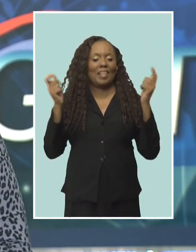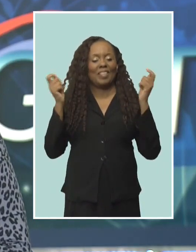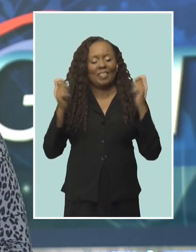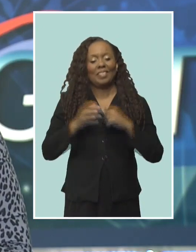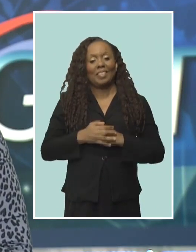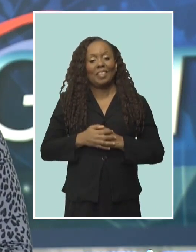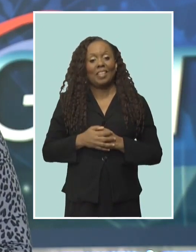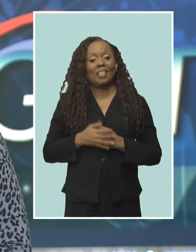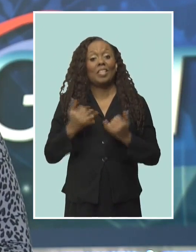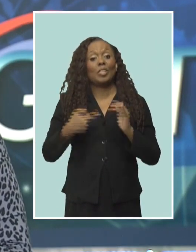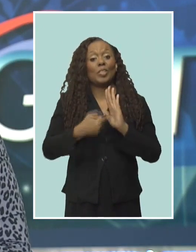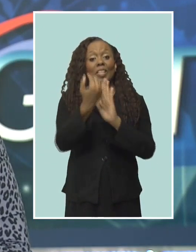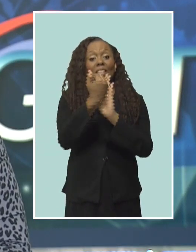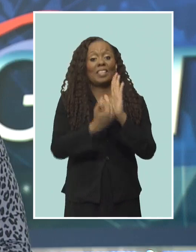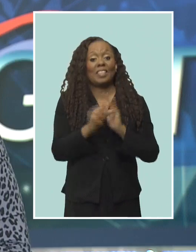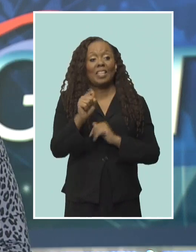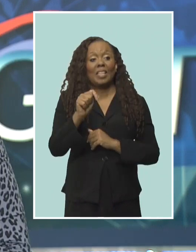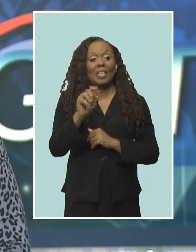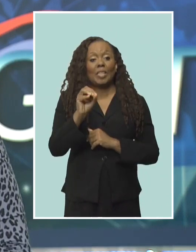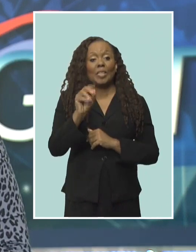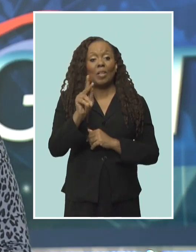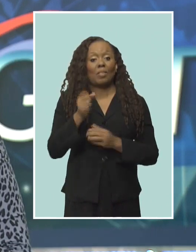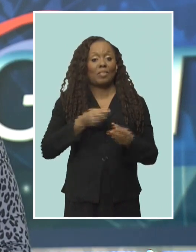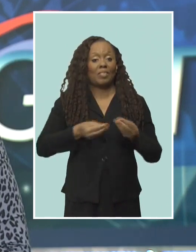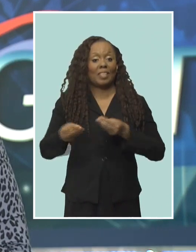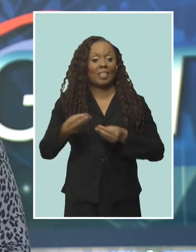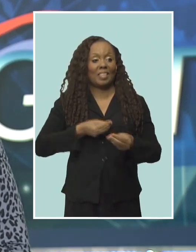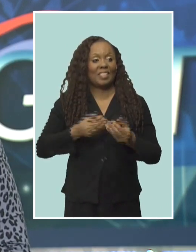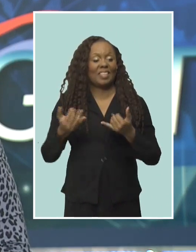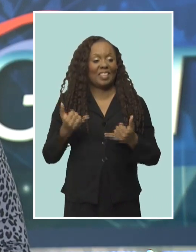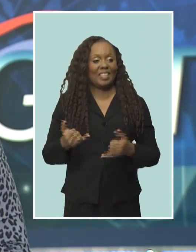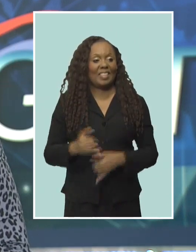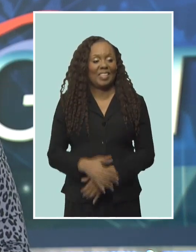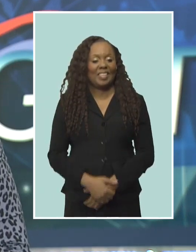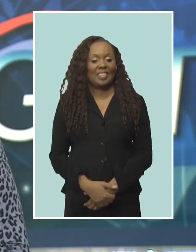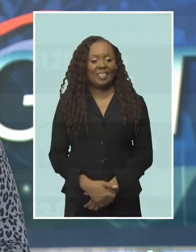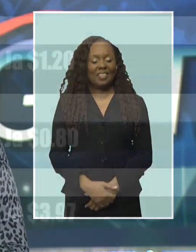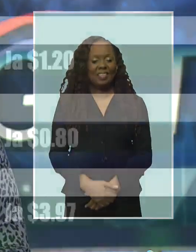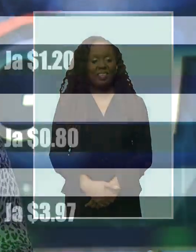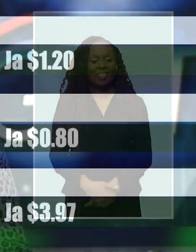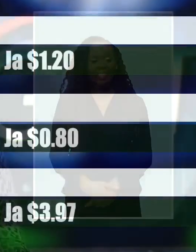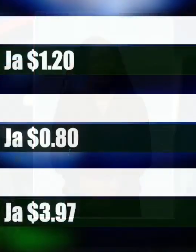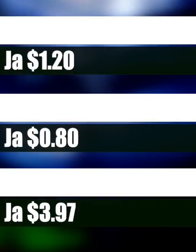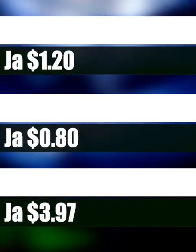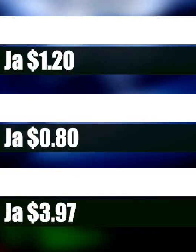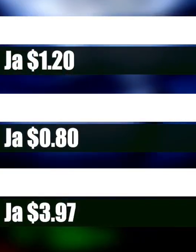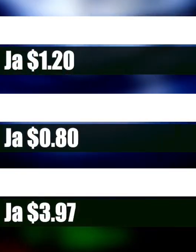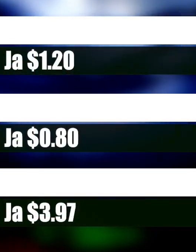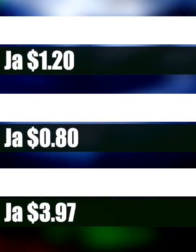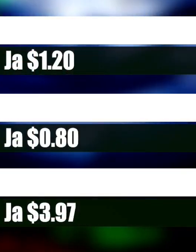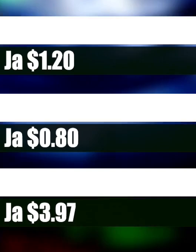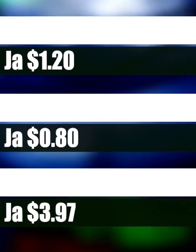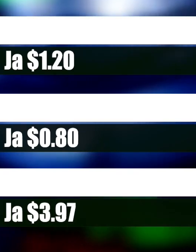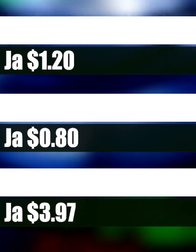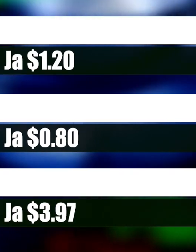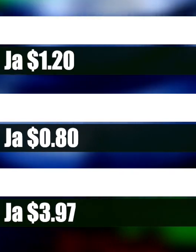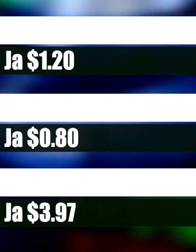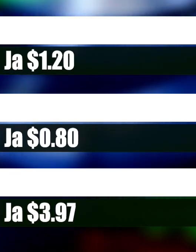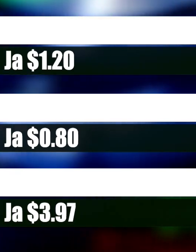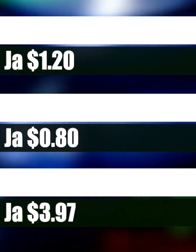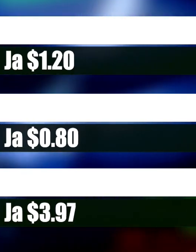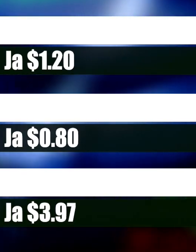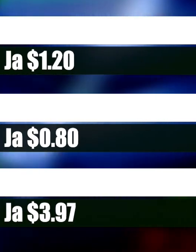Kooyman. Now here's a look at how stocks traded locally and regionally today. In Jamaica, Victon